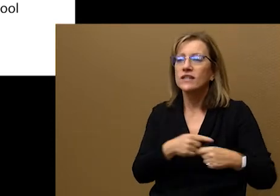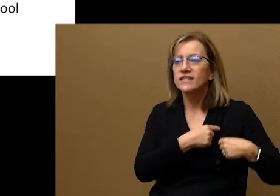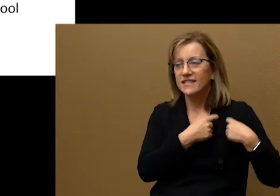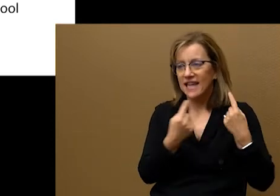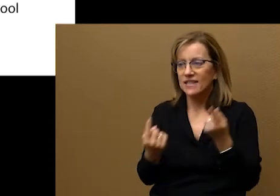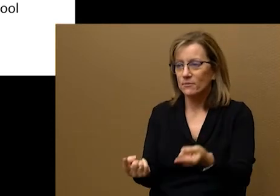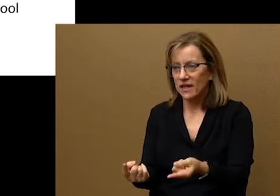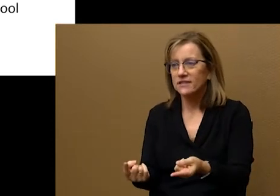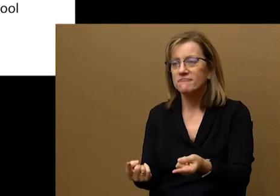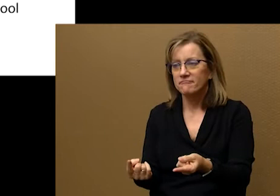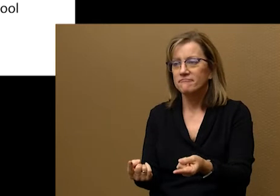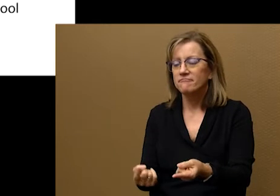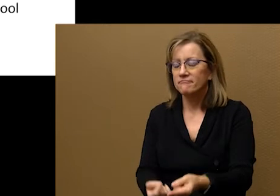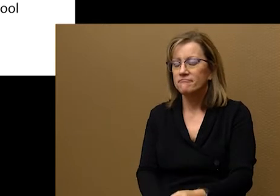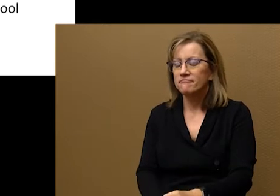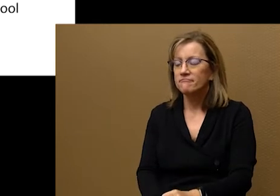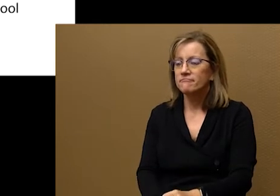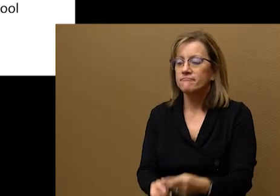has been.